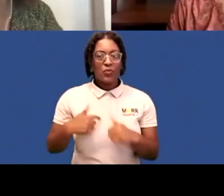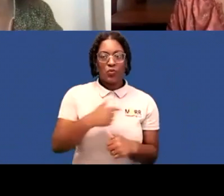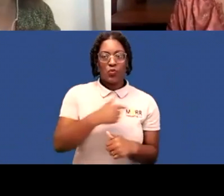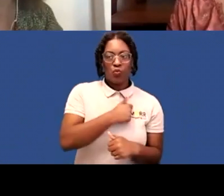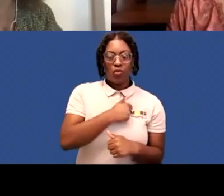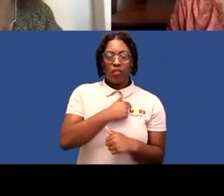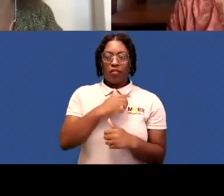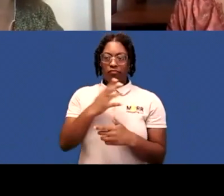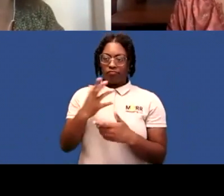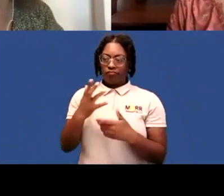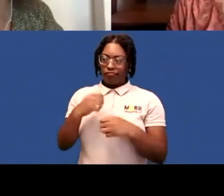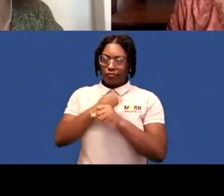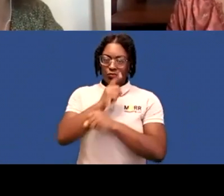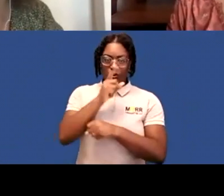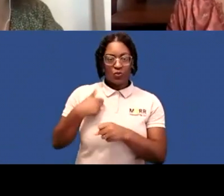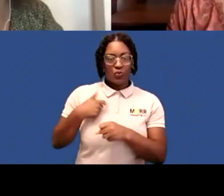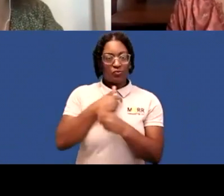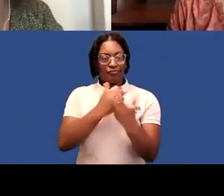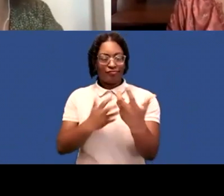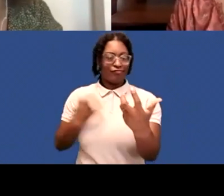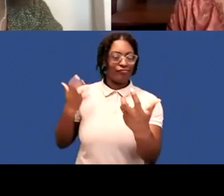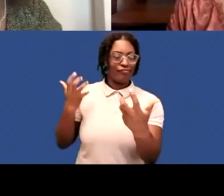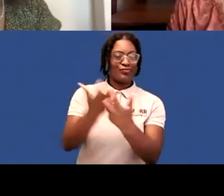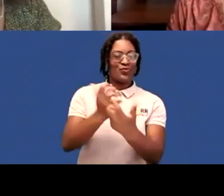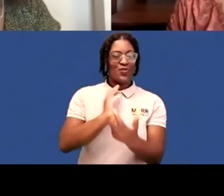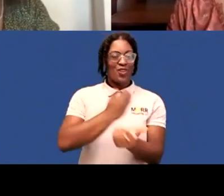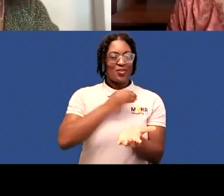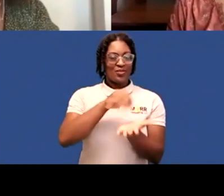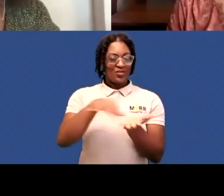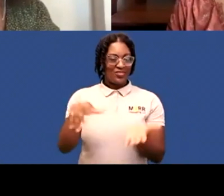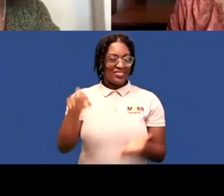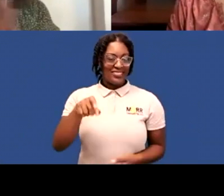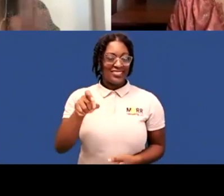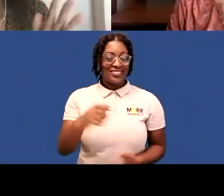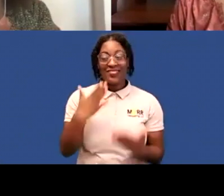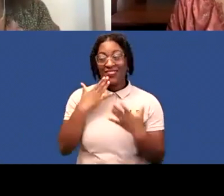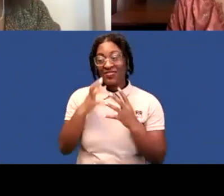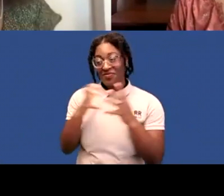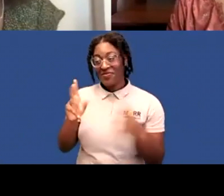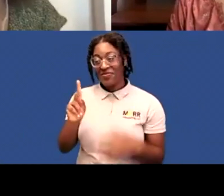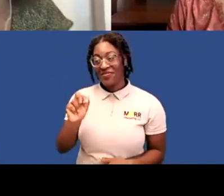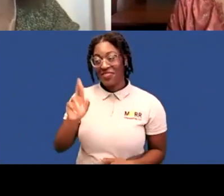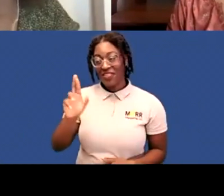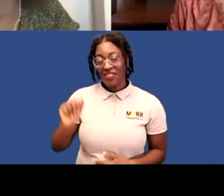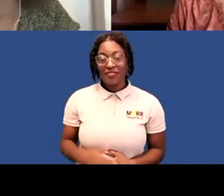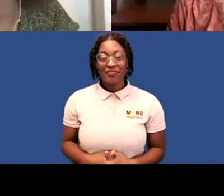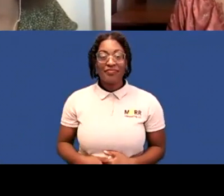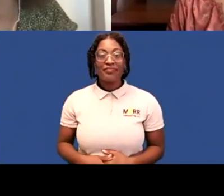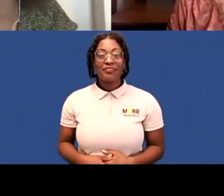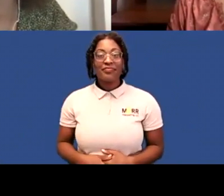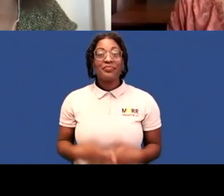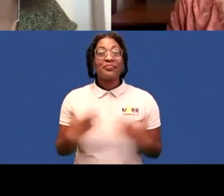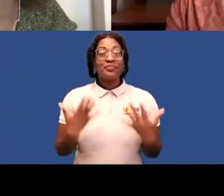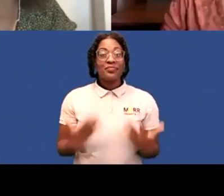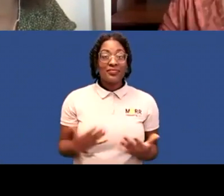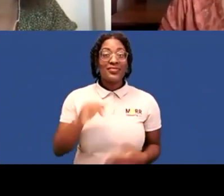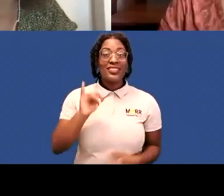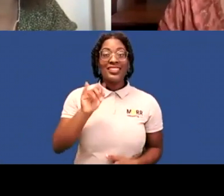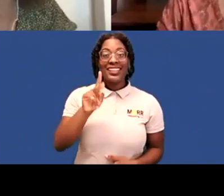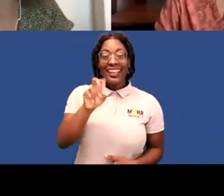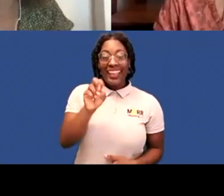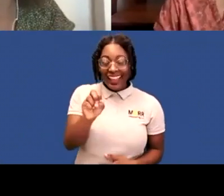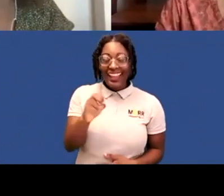injustice? Thank you so much, Kara. EK, I am so looking forward to hearing you